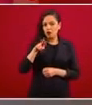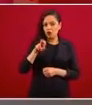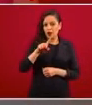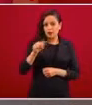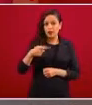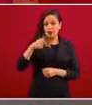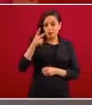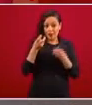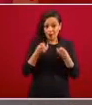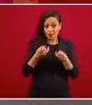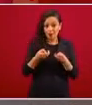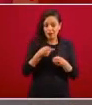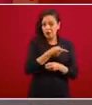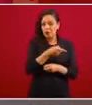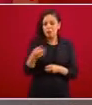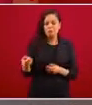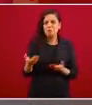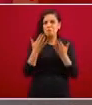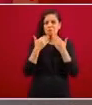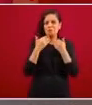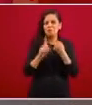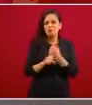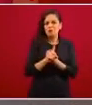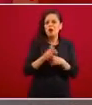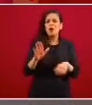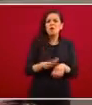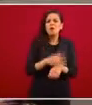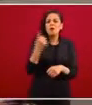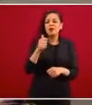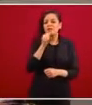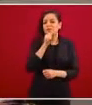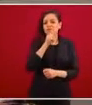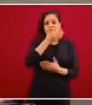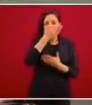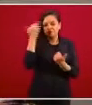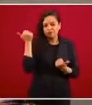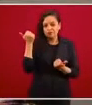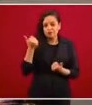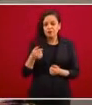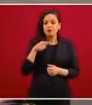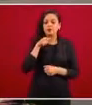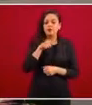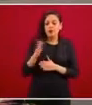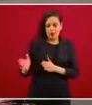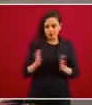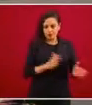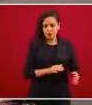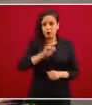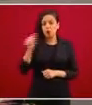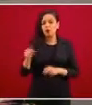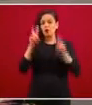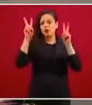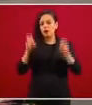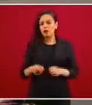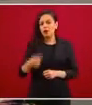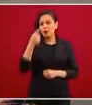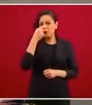So we don't really know the reason for that, but fortunately that seems to be the